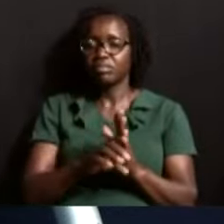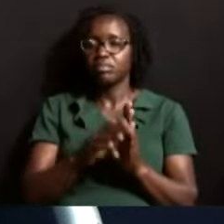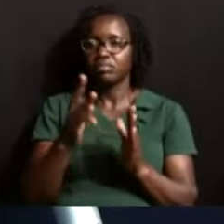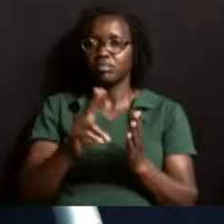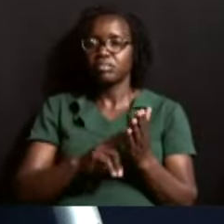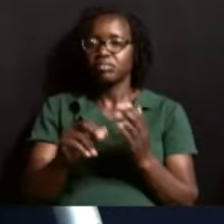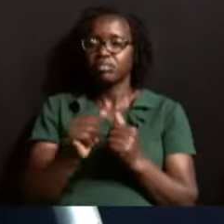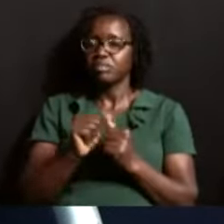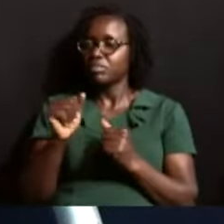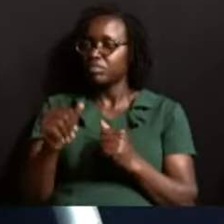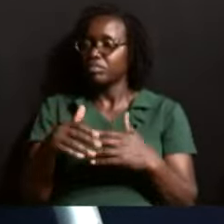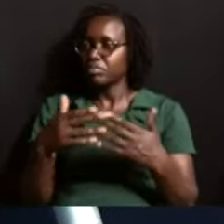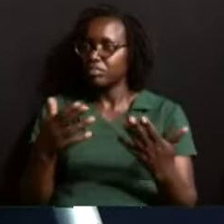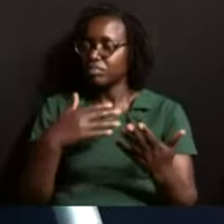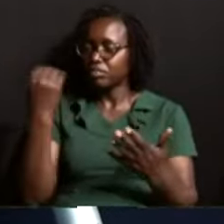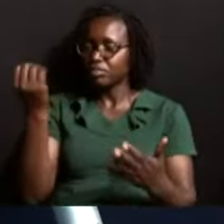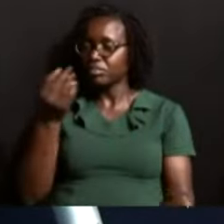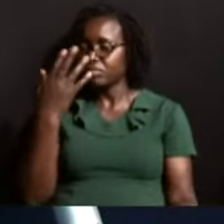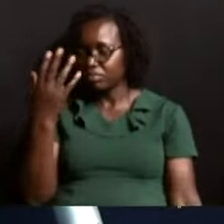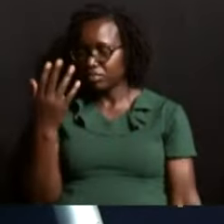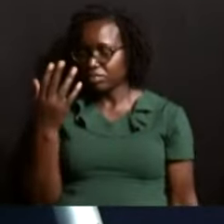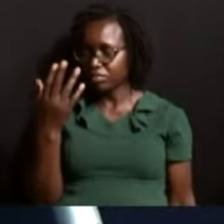is beautifully